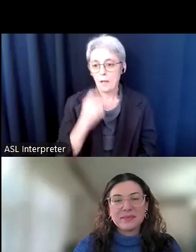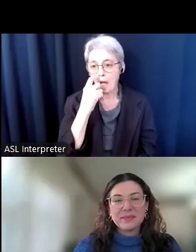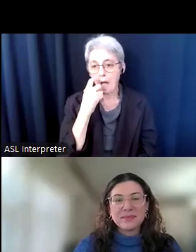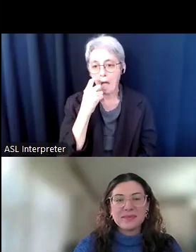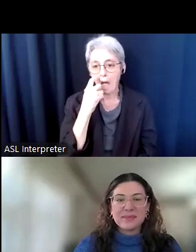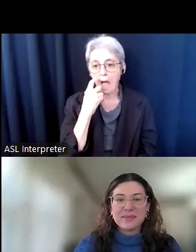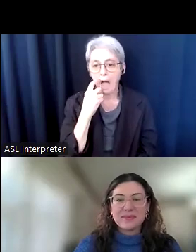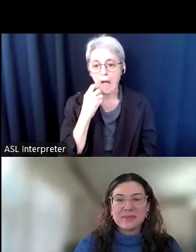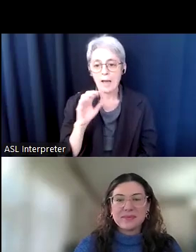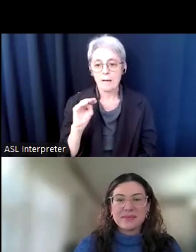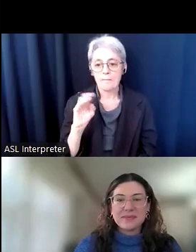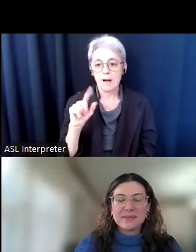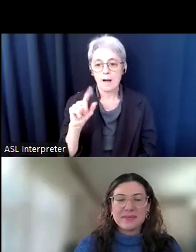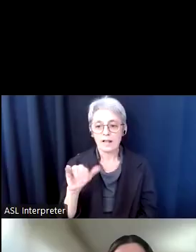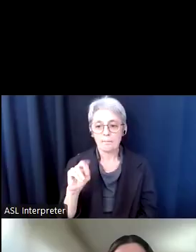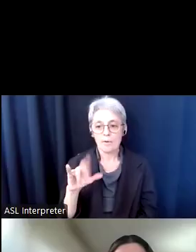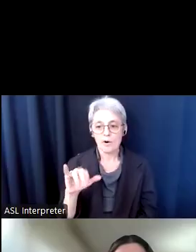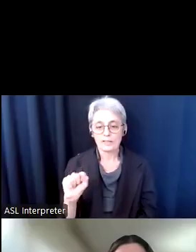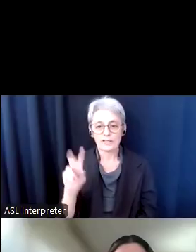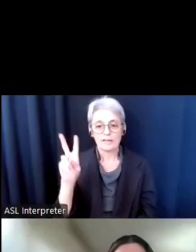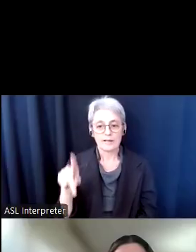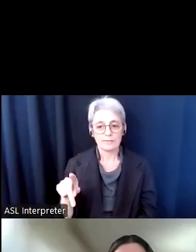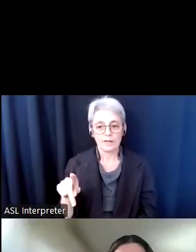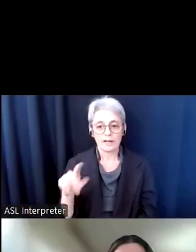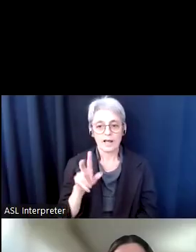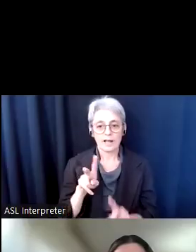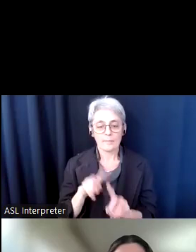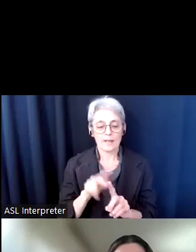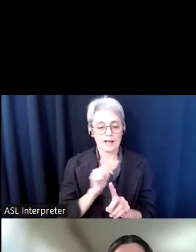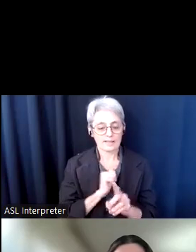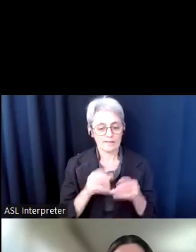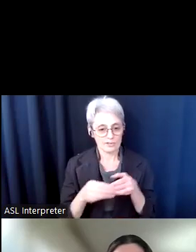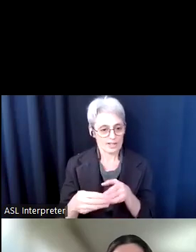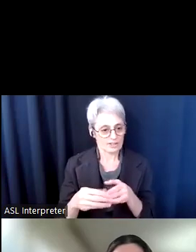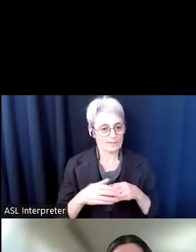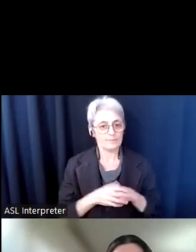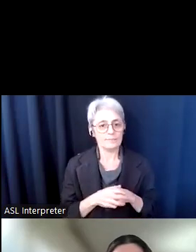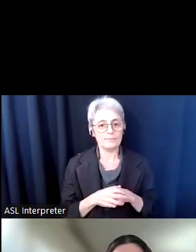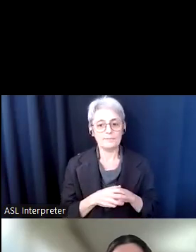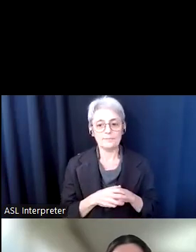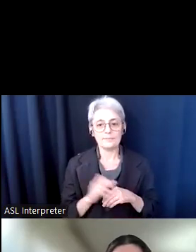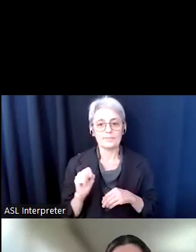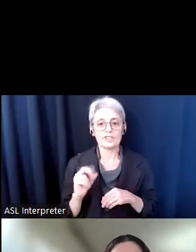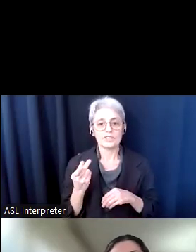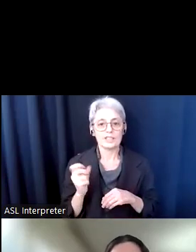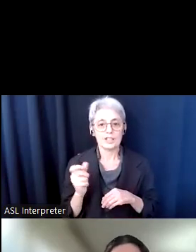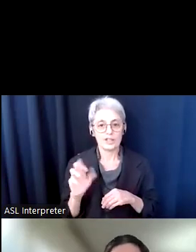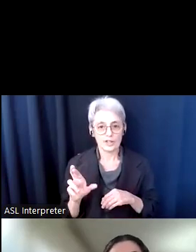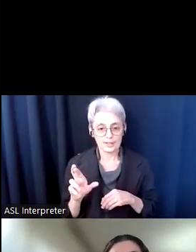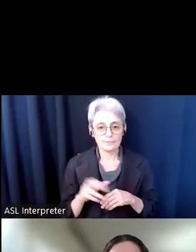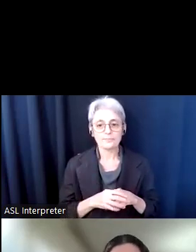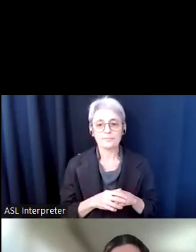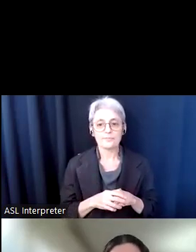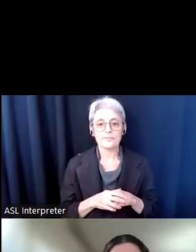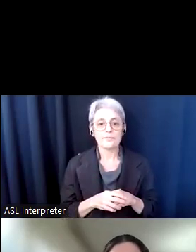Hi, I'm Molly Morris. I'm the Vice President at Applied Self-Direction, and I also use she, her pronouns, and I am